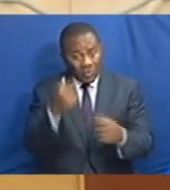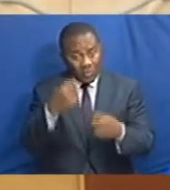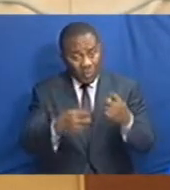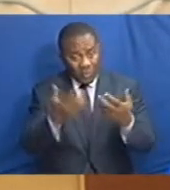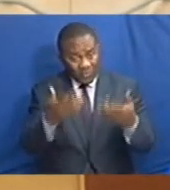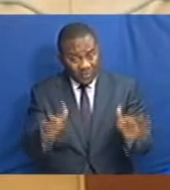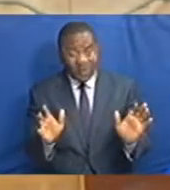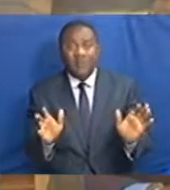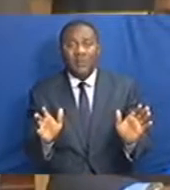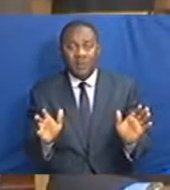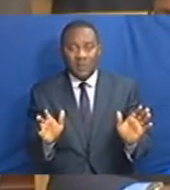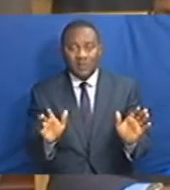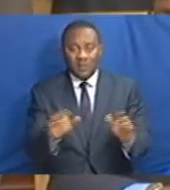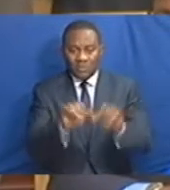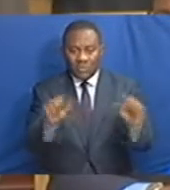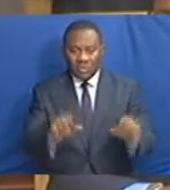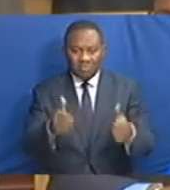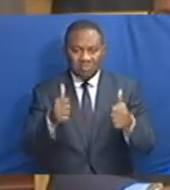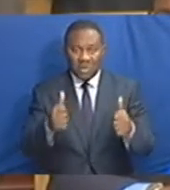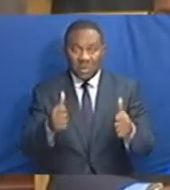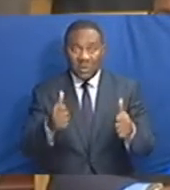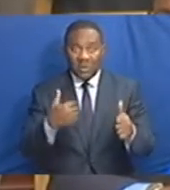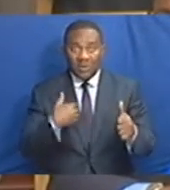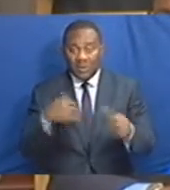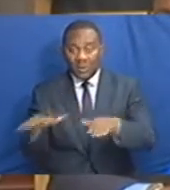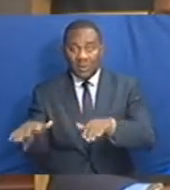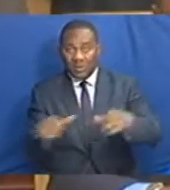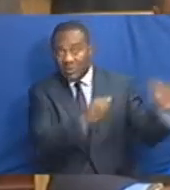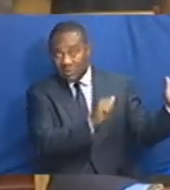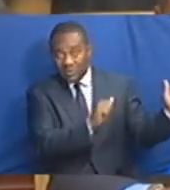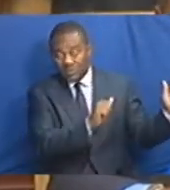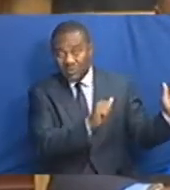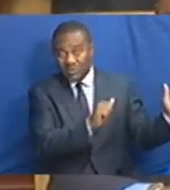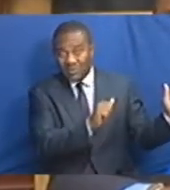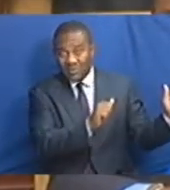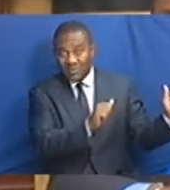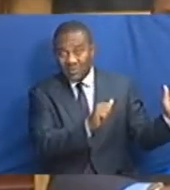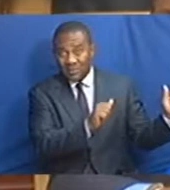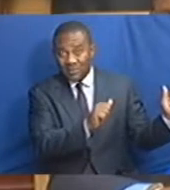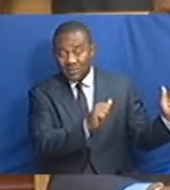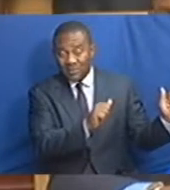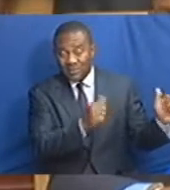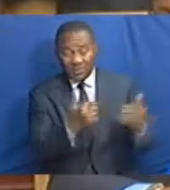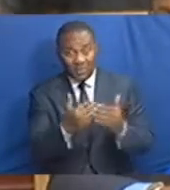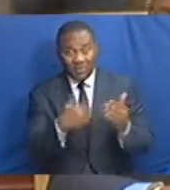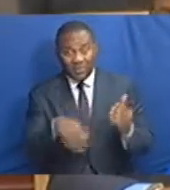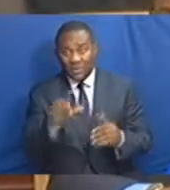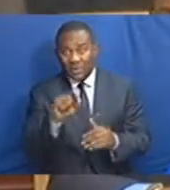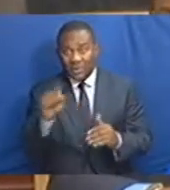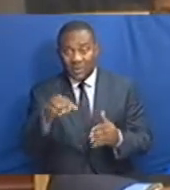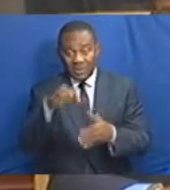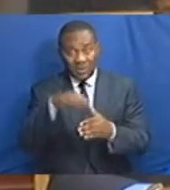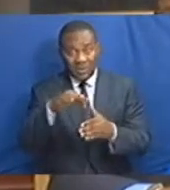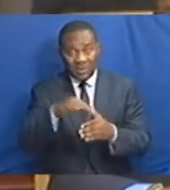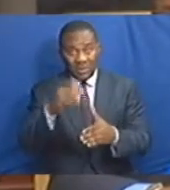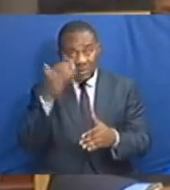leveraged the system, and before we leave, before we cast the net vote, that is 2020, we